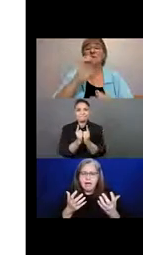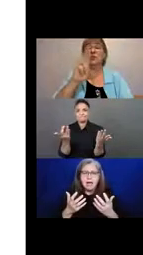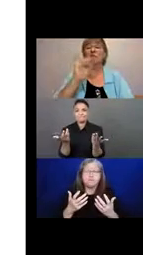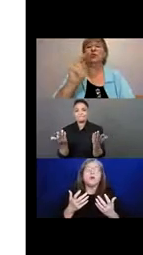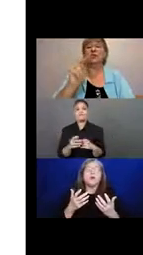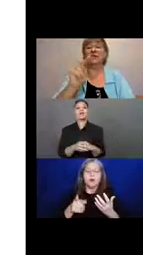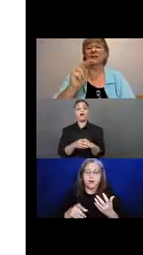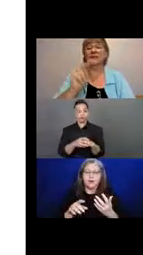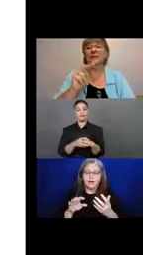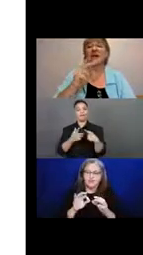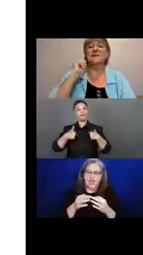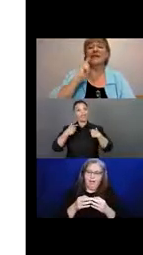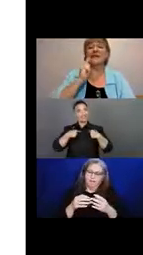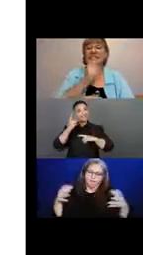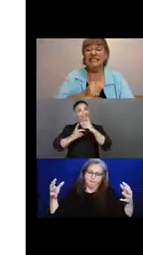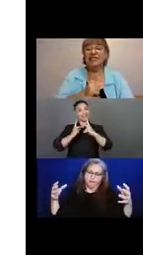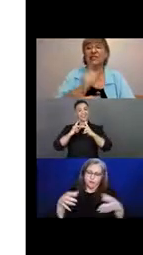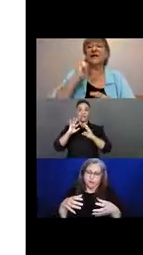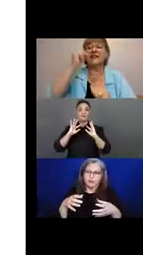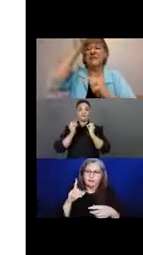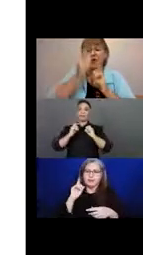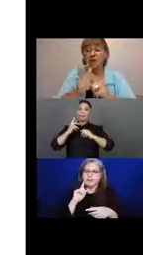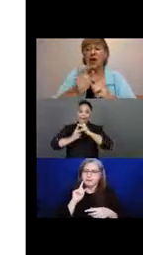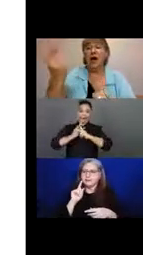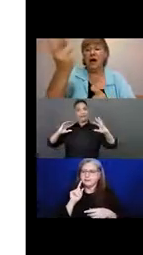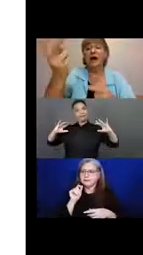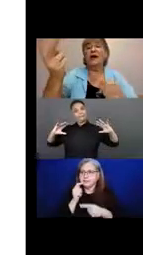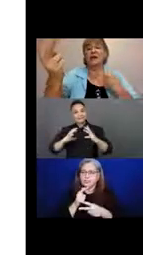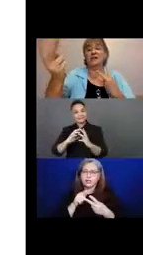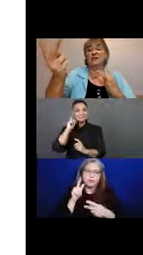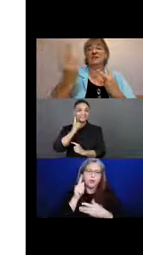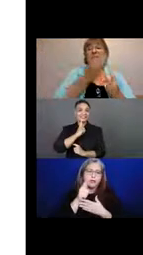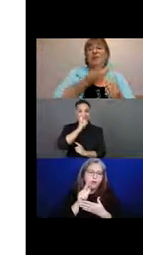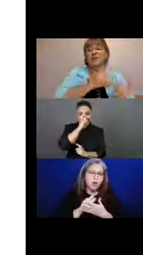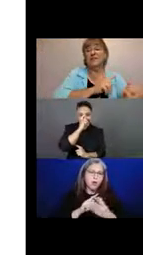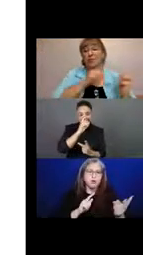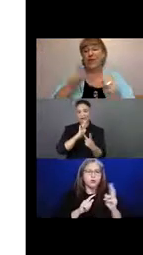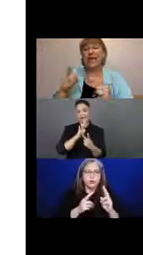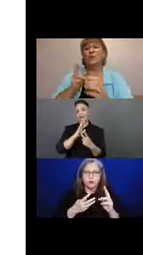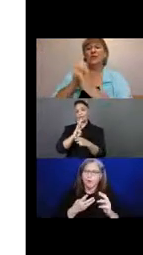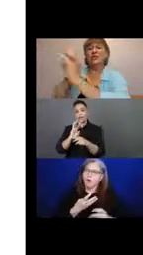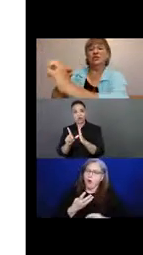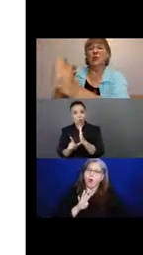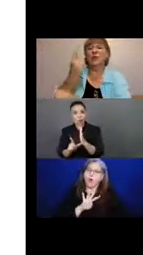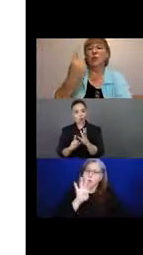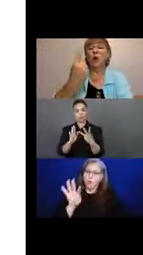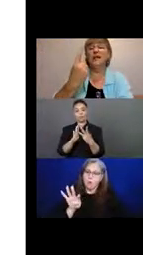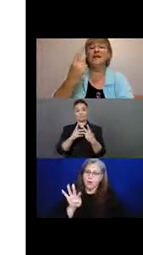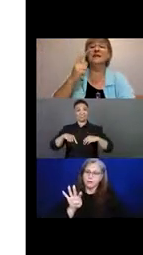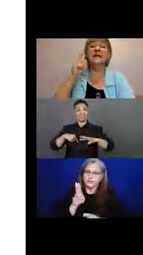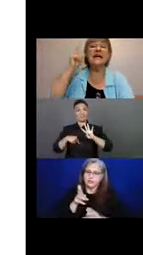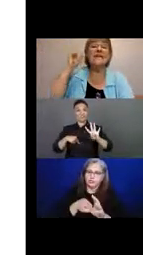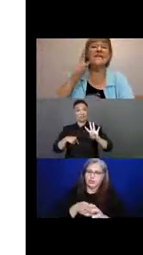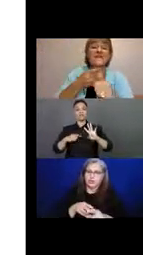family reunion. My deaf sister, my deaf brother-in-law, the two of us, the four of us went, and we joined